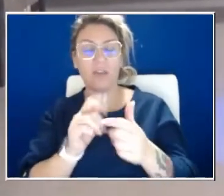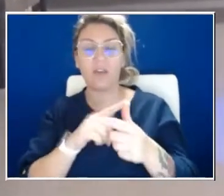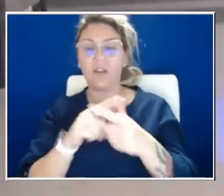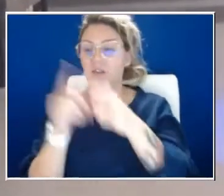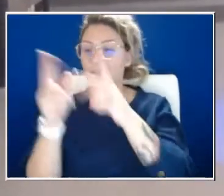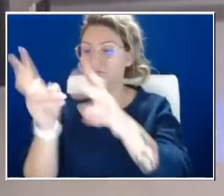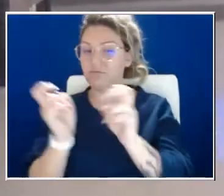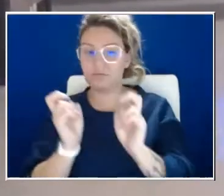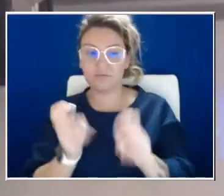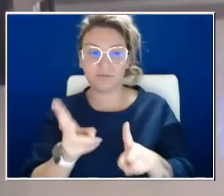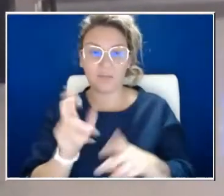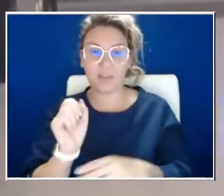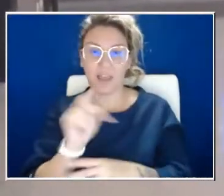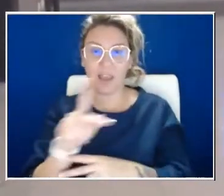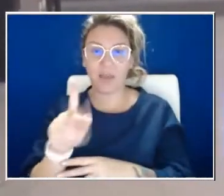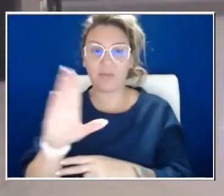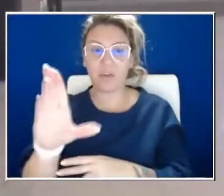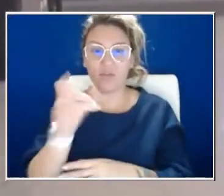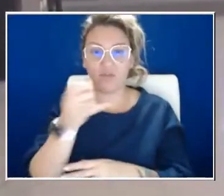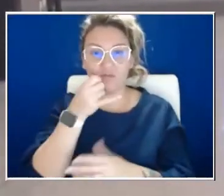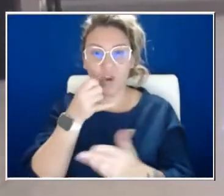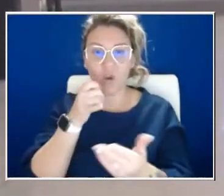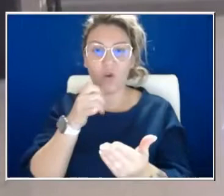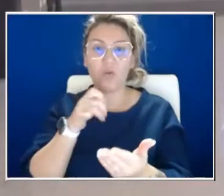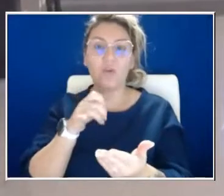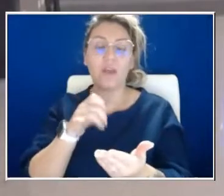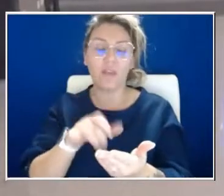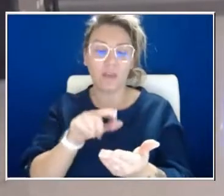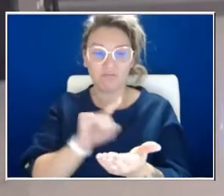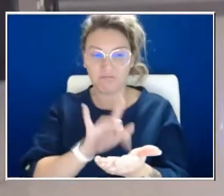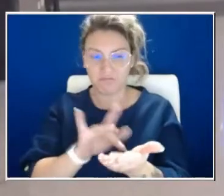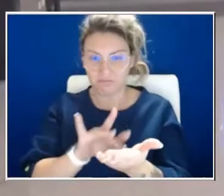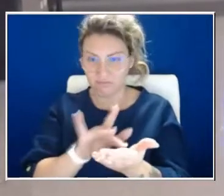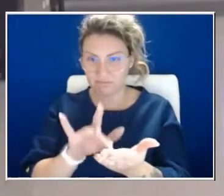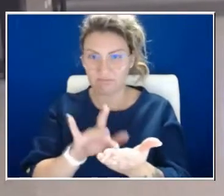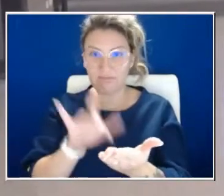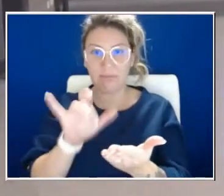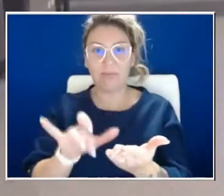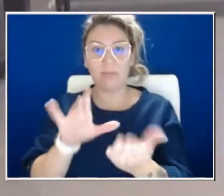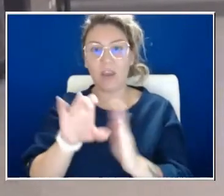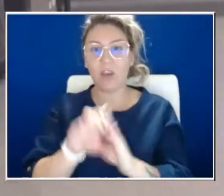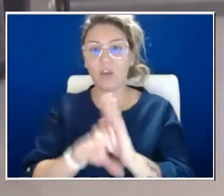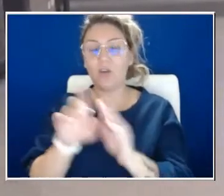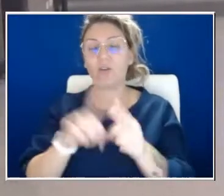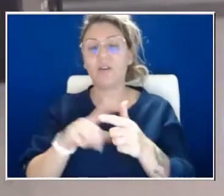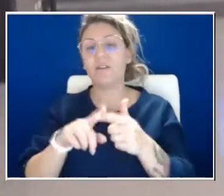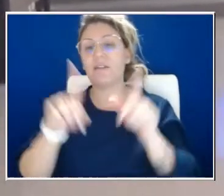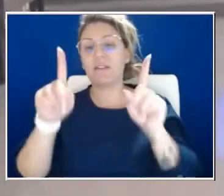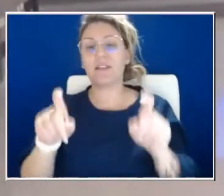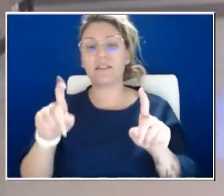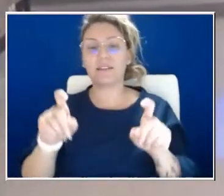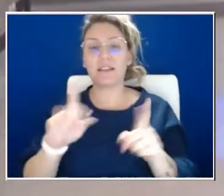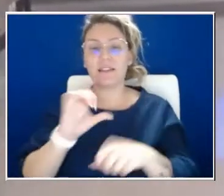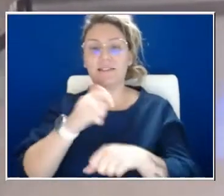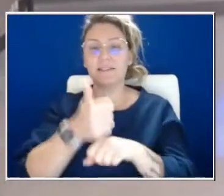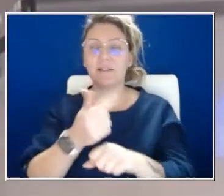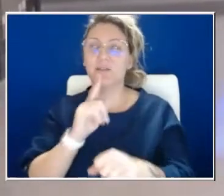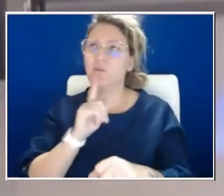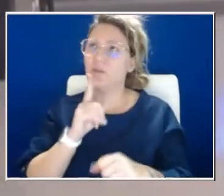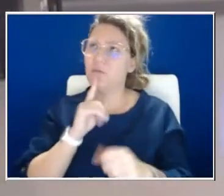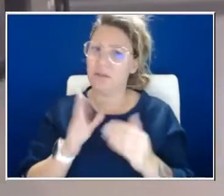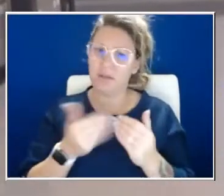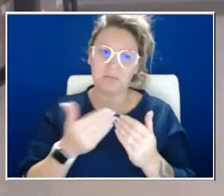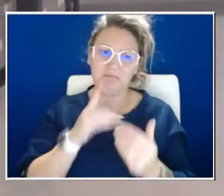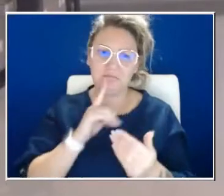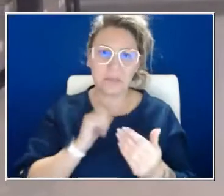on their phone, punch in that code, and then do the test that we've already set up for them to do. And so it's super convenient. Like I said, you can do it